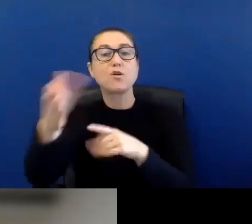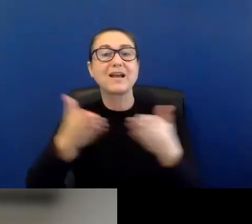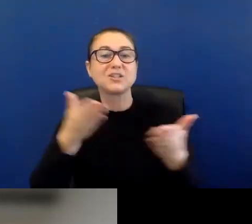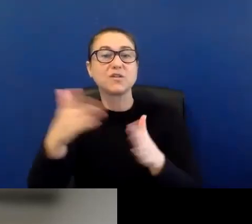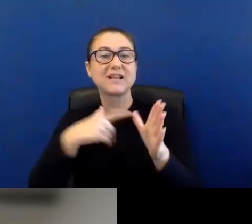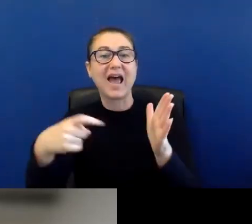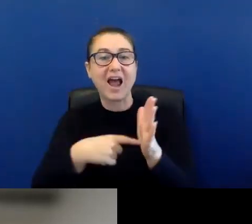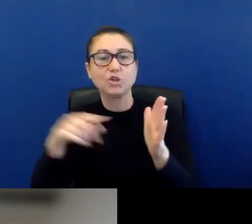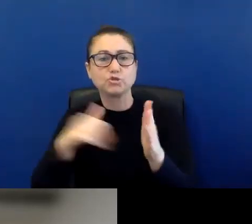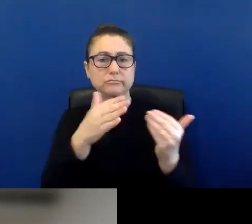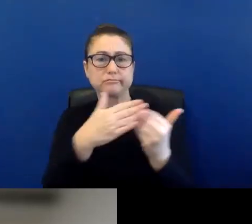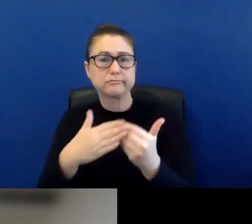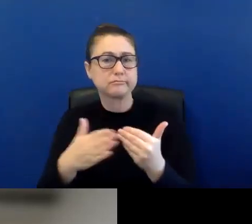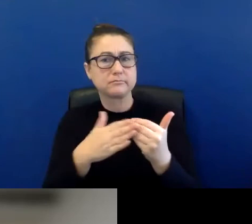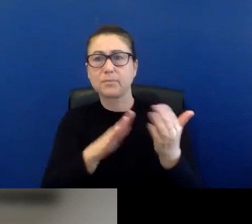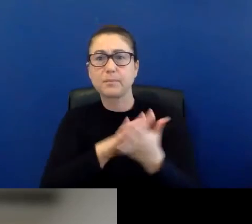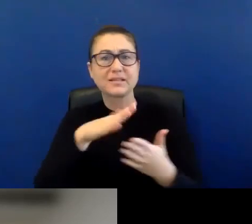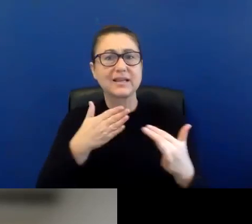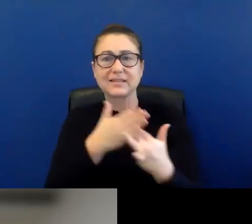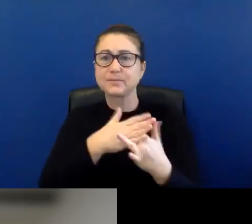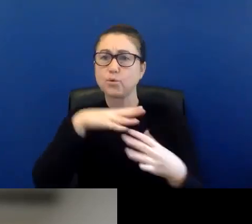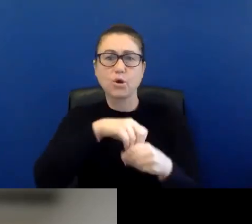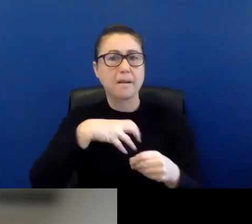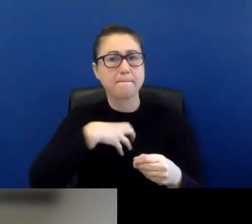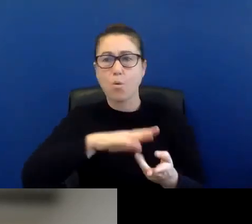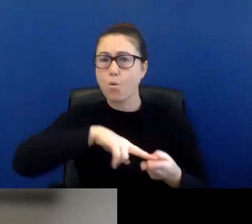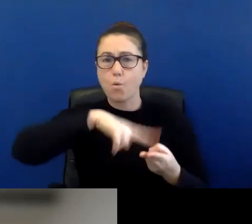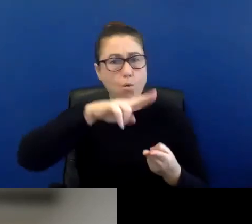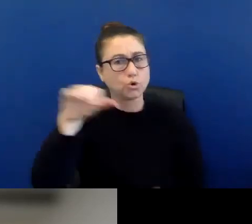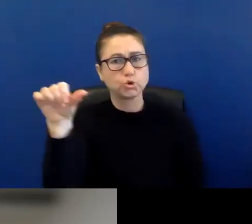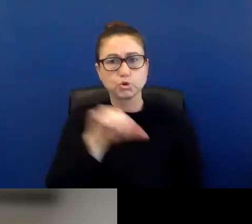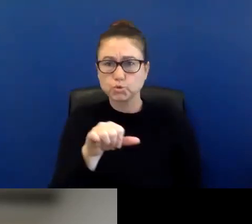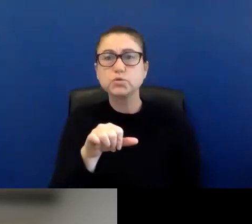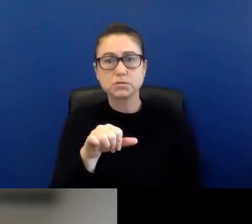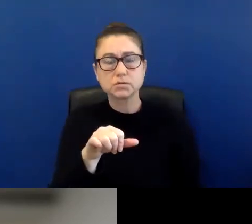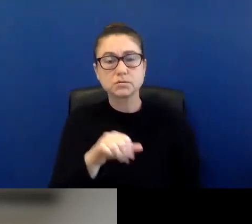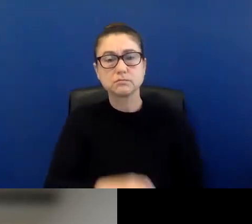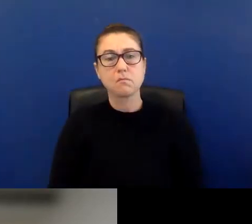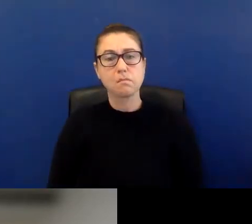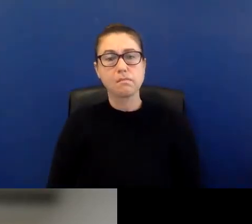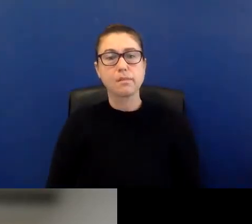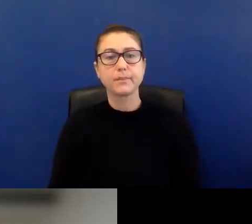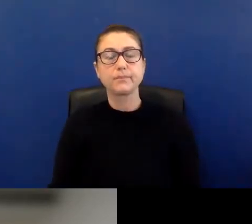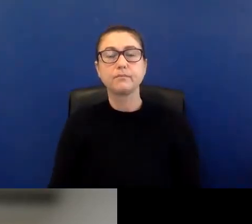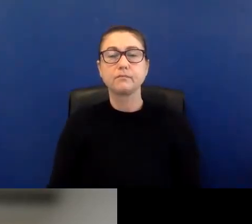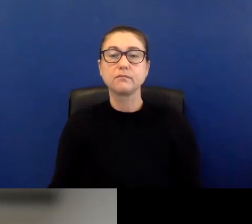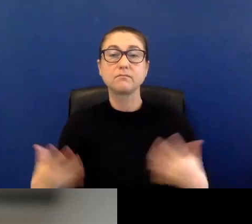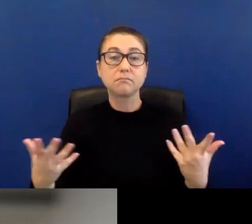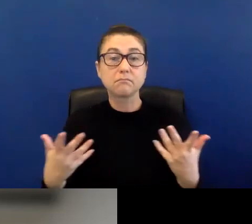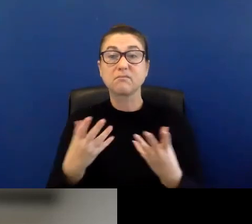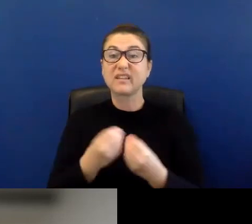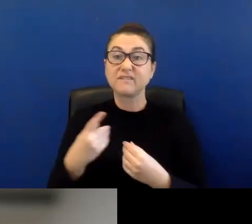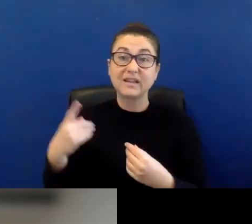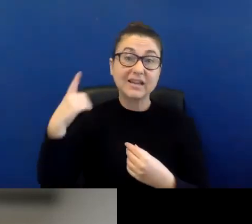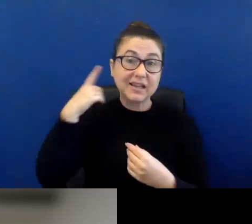to increase the amount of accessible content available for people with disability who have hearing or vision